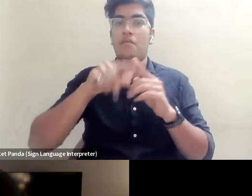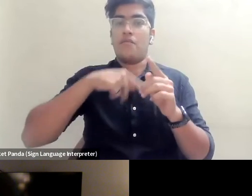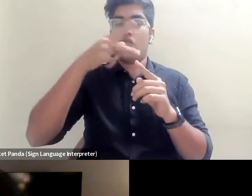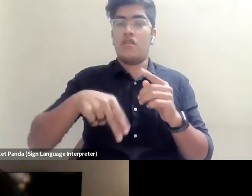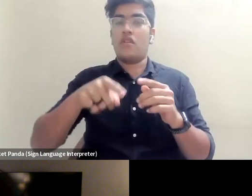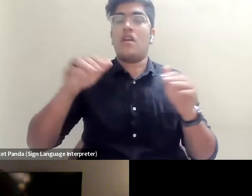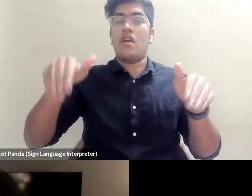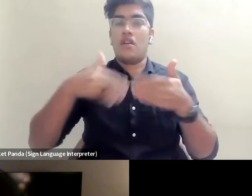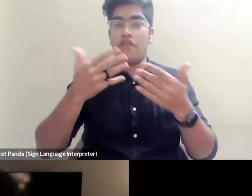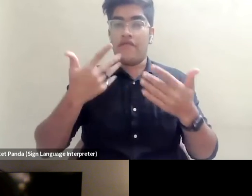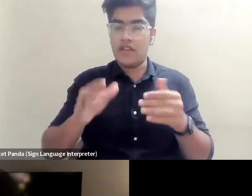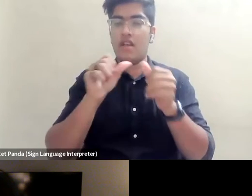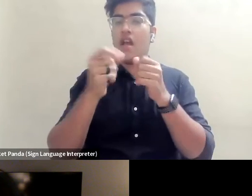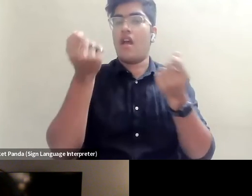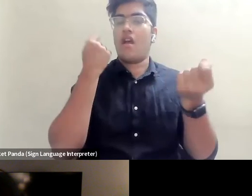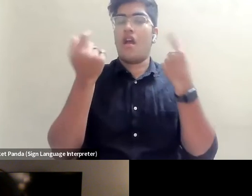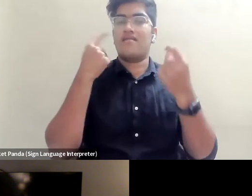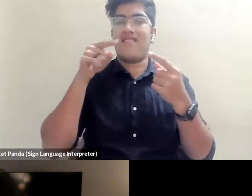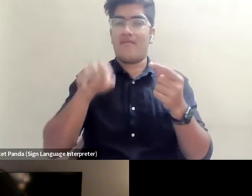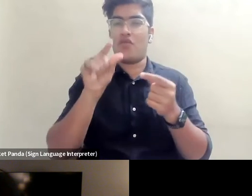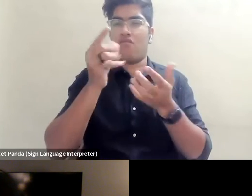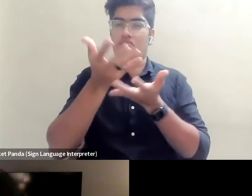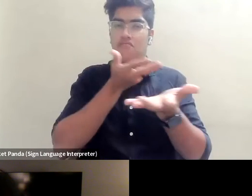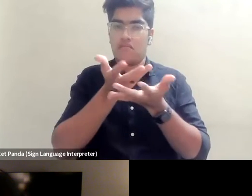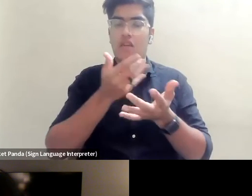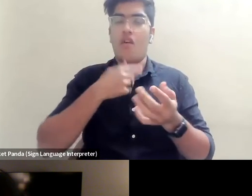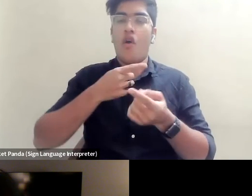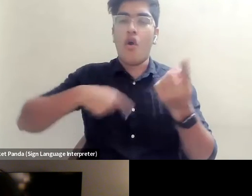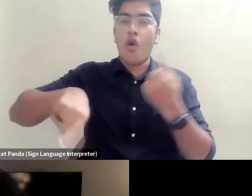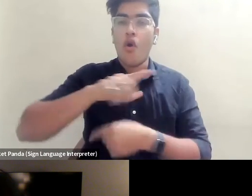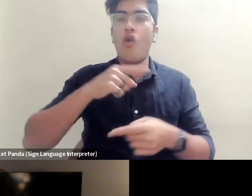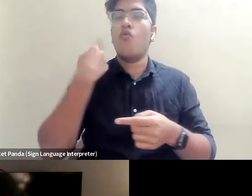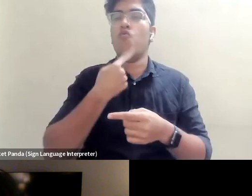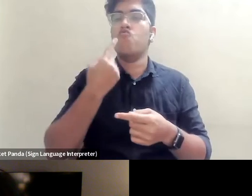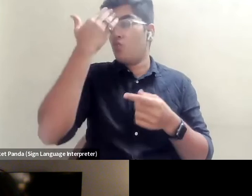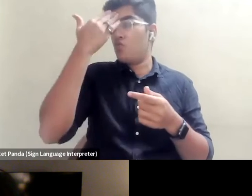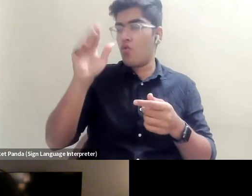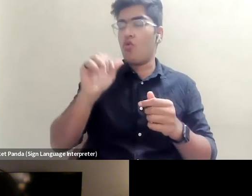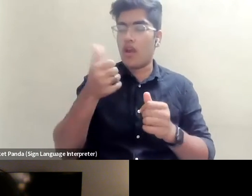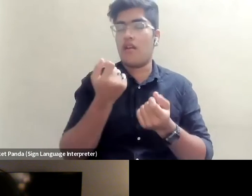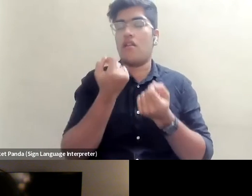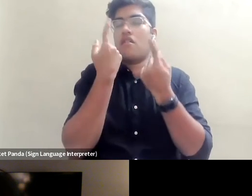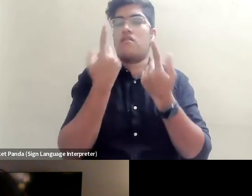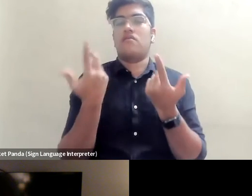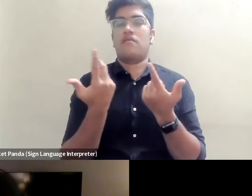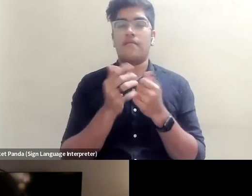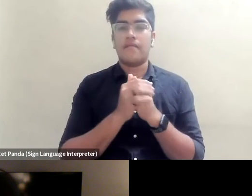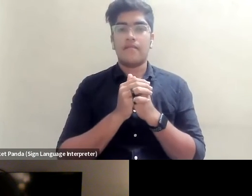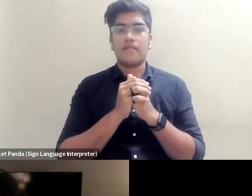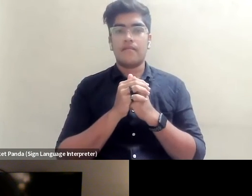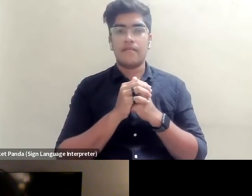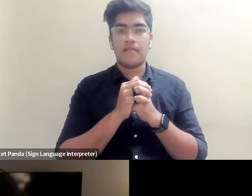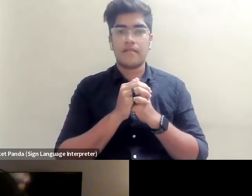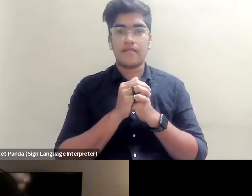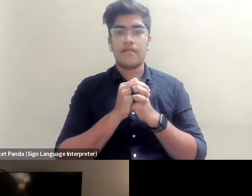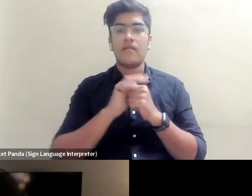about Assam so that we can, to cater to everybody in the audience, to give everybody some context for your project, and